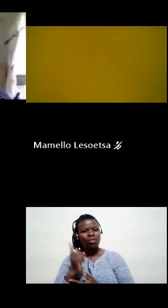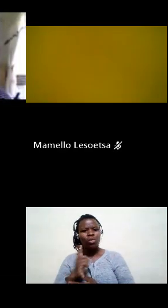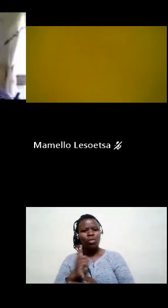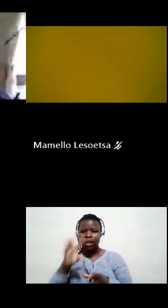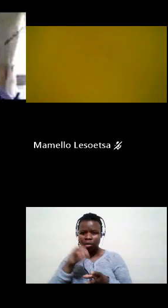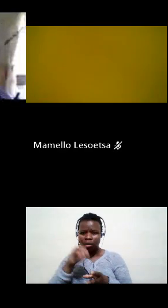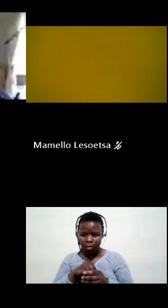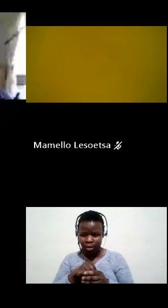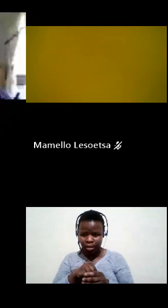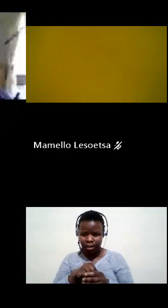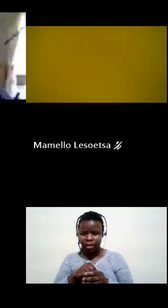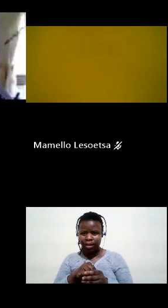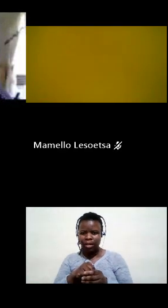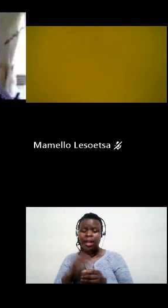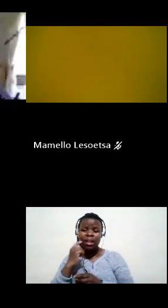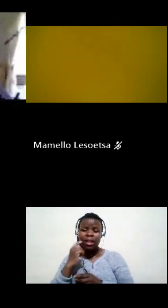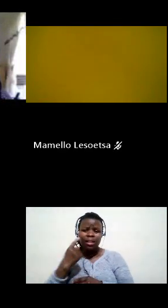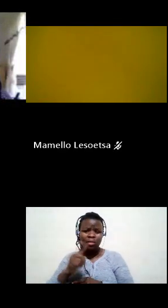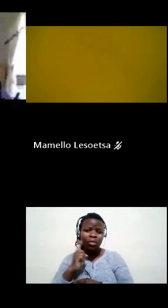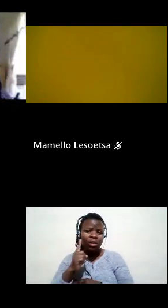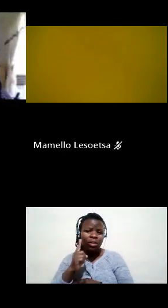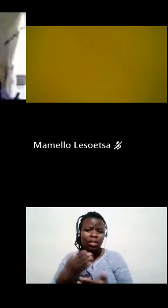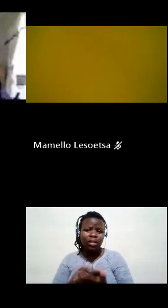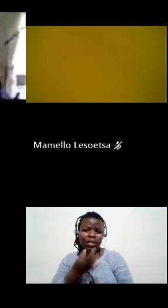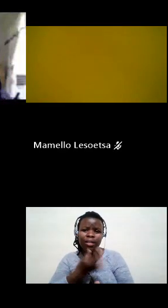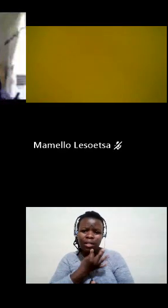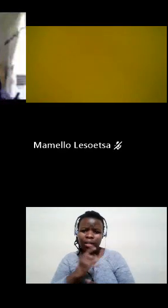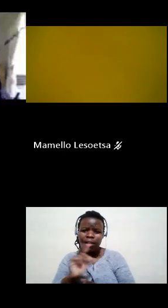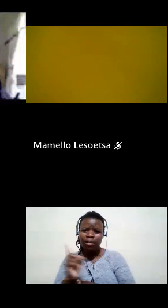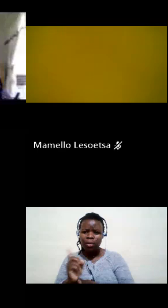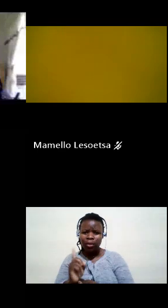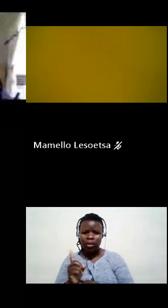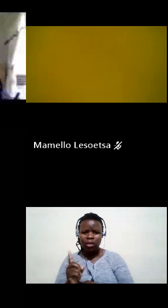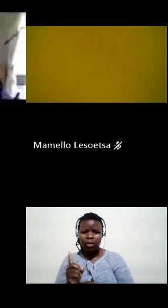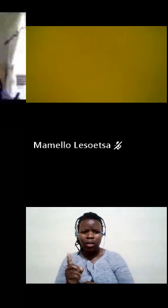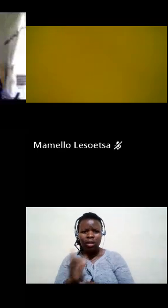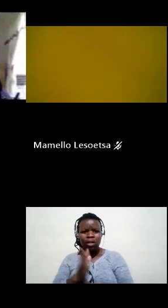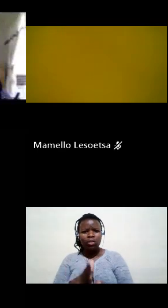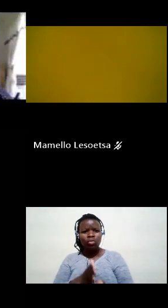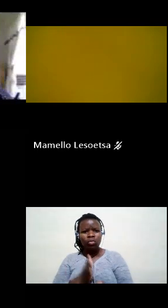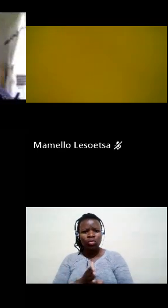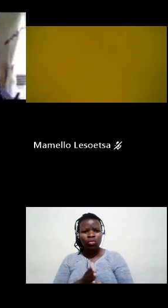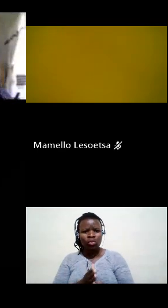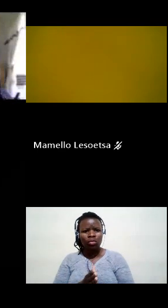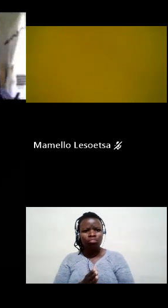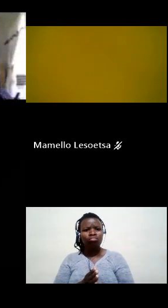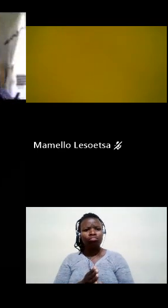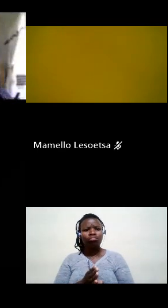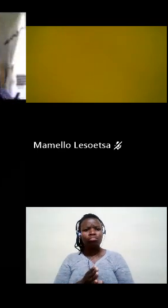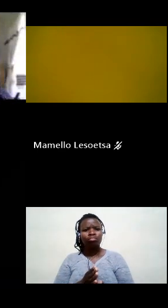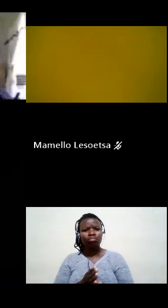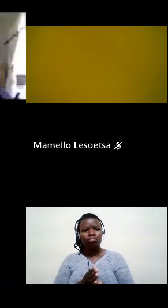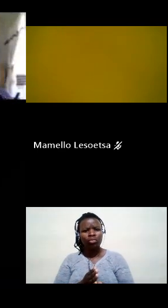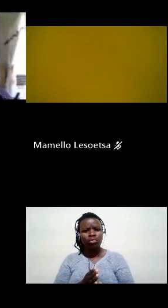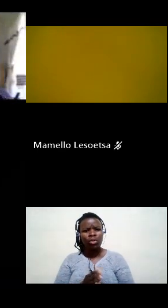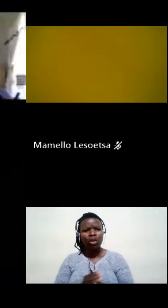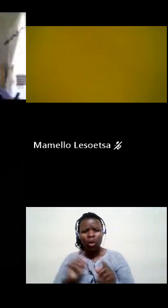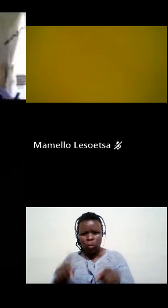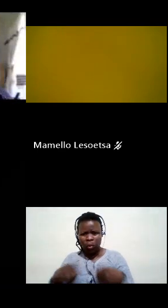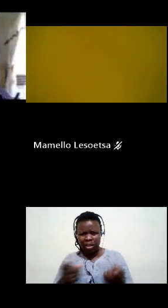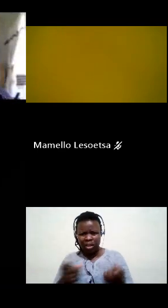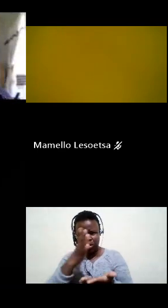to say, no, we're not going to take her on because like it's too difficult for us. But if I just said, I just need a wheelchair and I can push